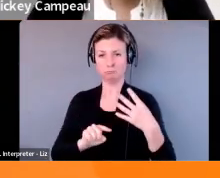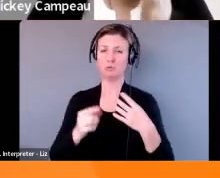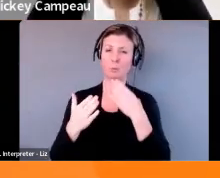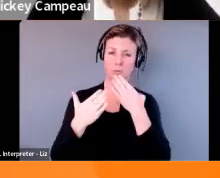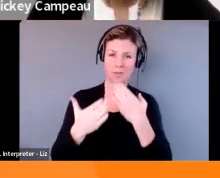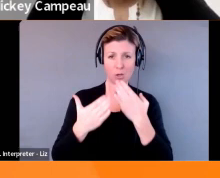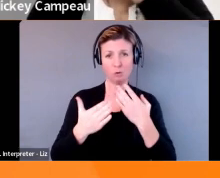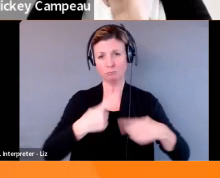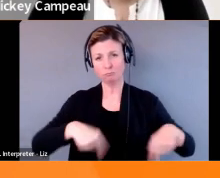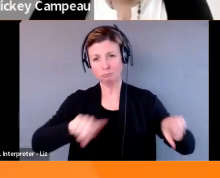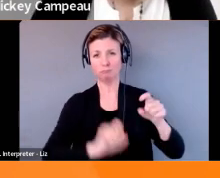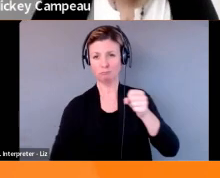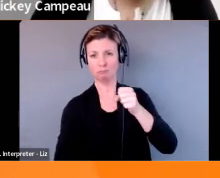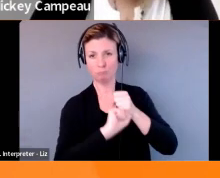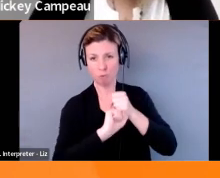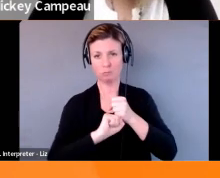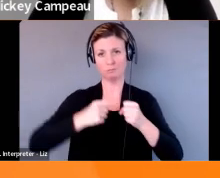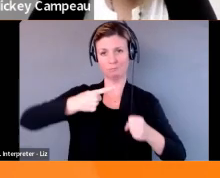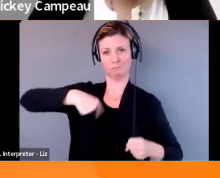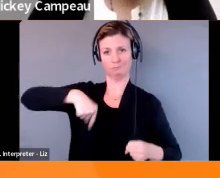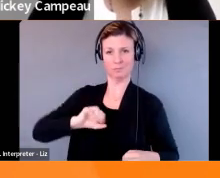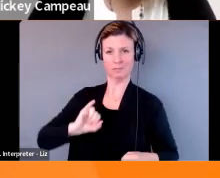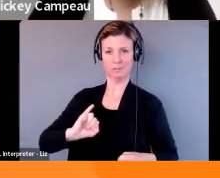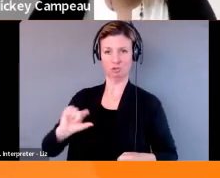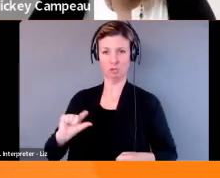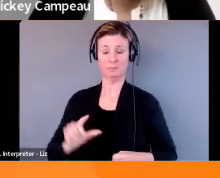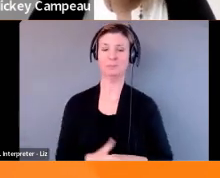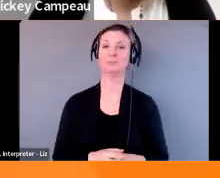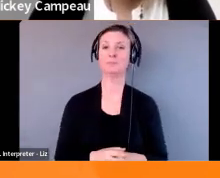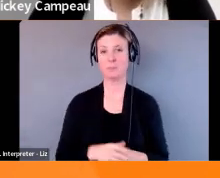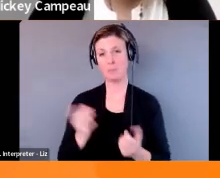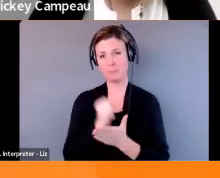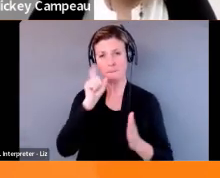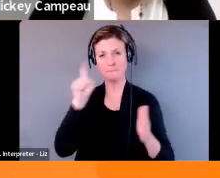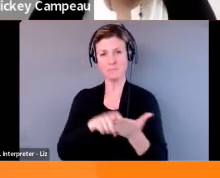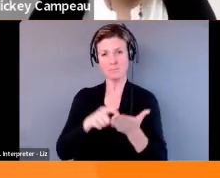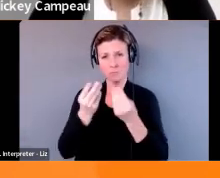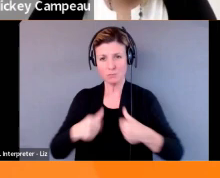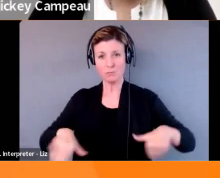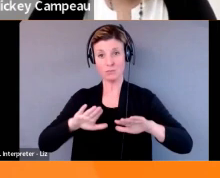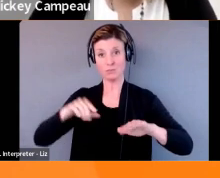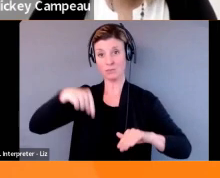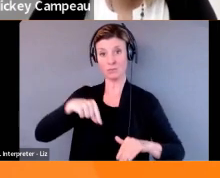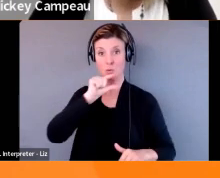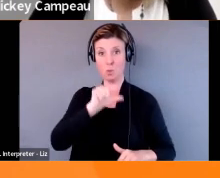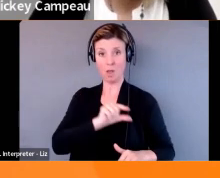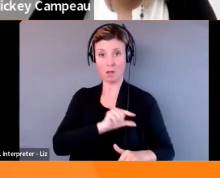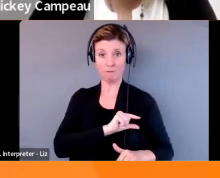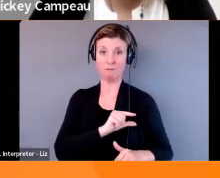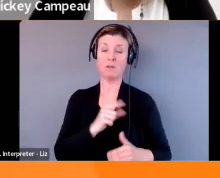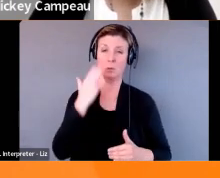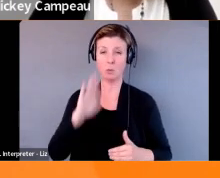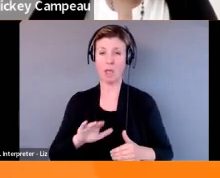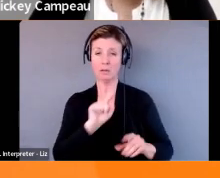Before beginning the session today, I would like to give recognition to the land that Guelph is on. We acknowledge that many others here today